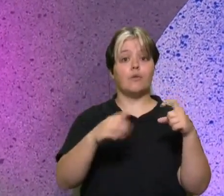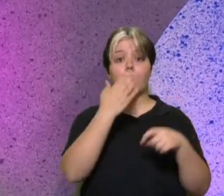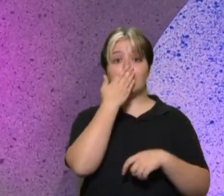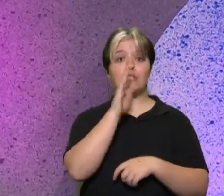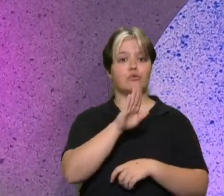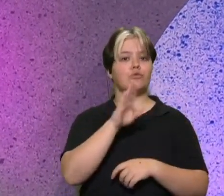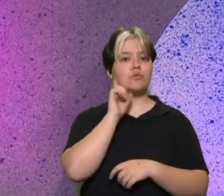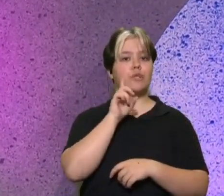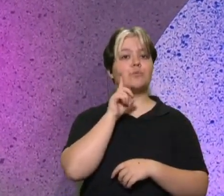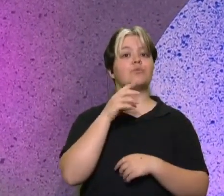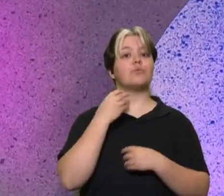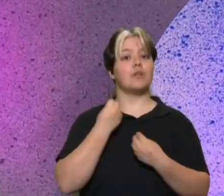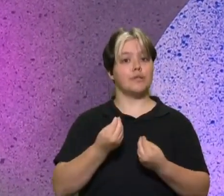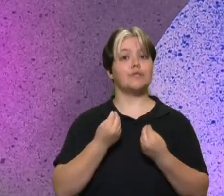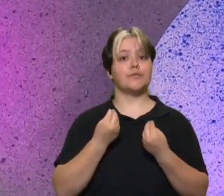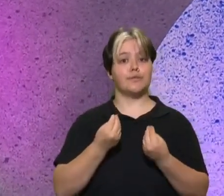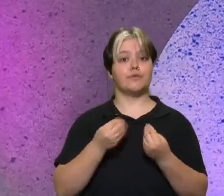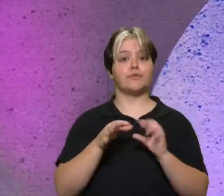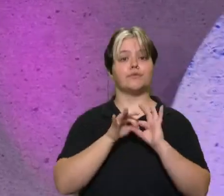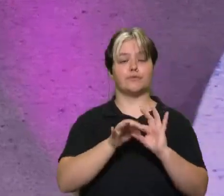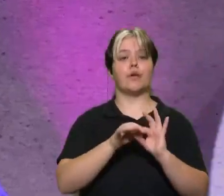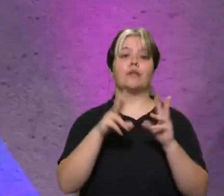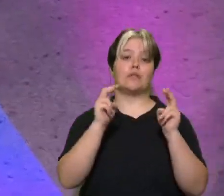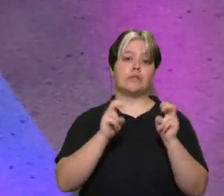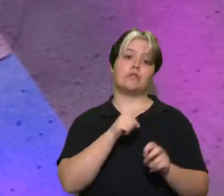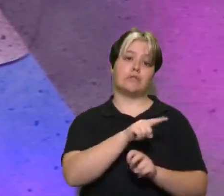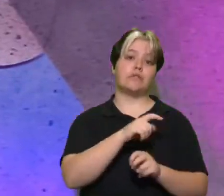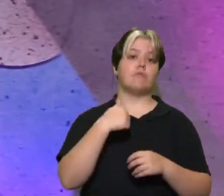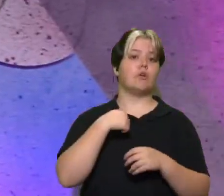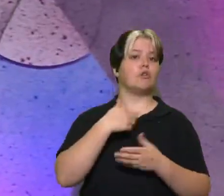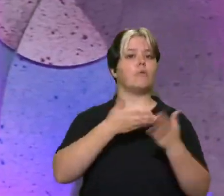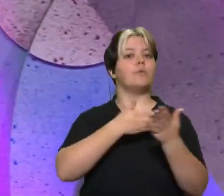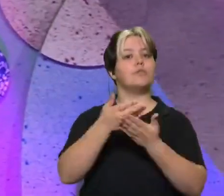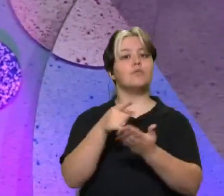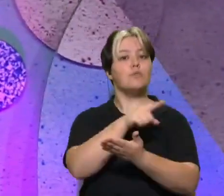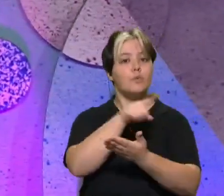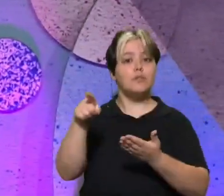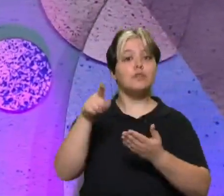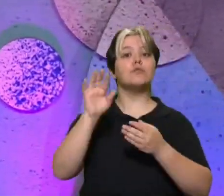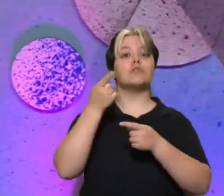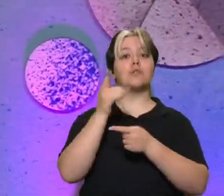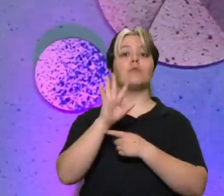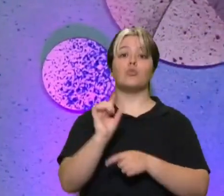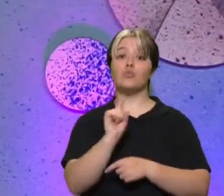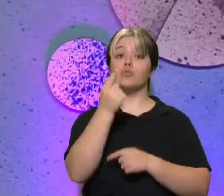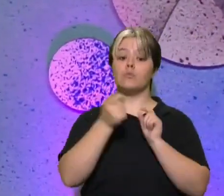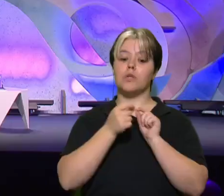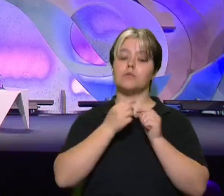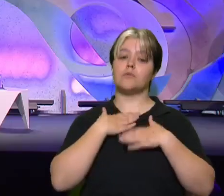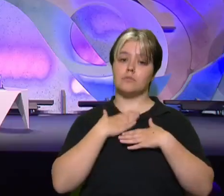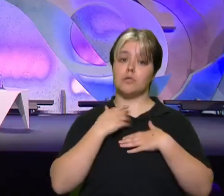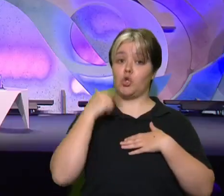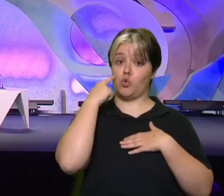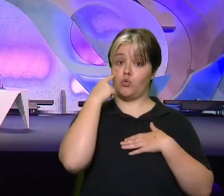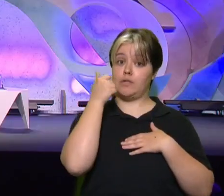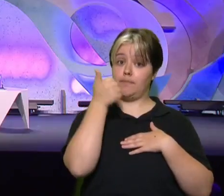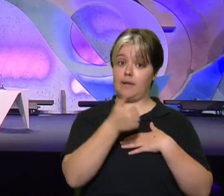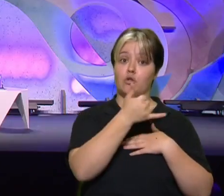took important attitudes in relation to this topic. And I'd like to share with you an example that I knew very